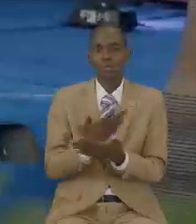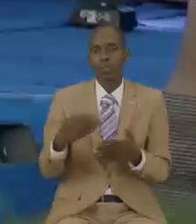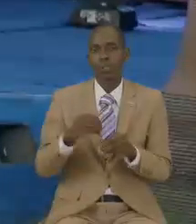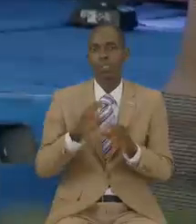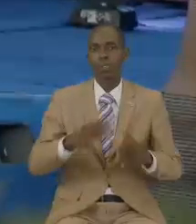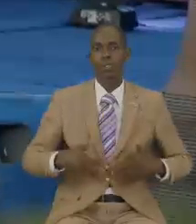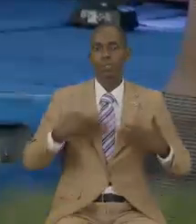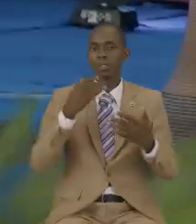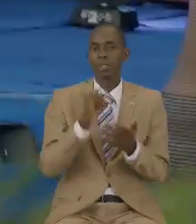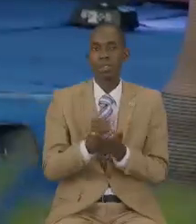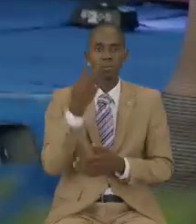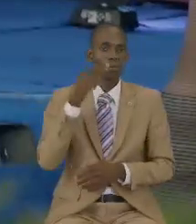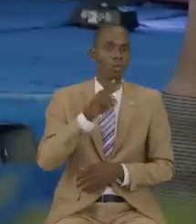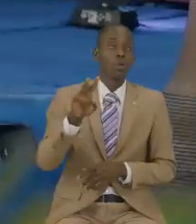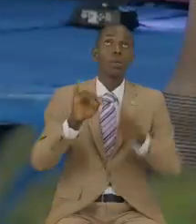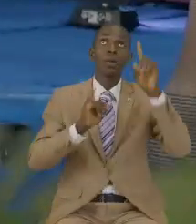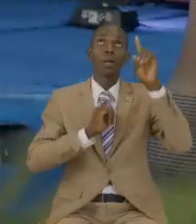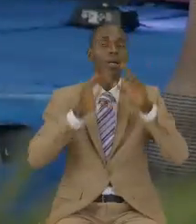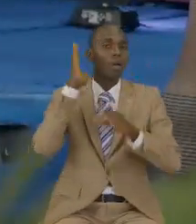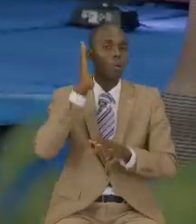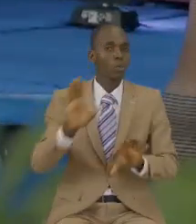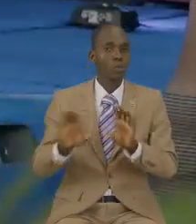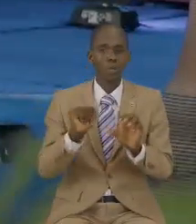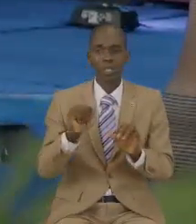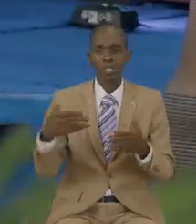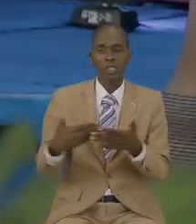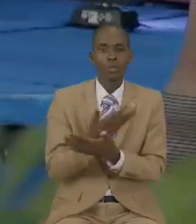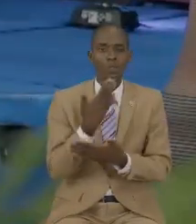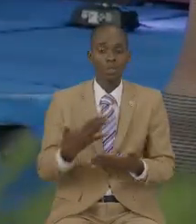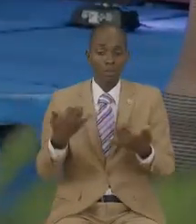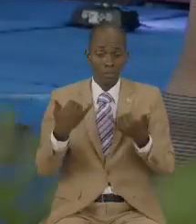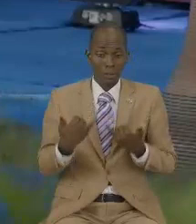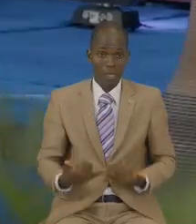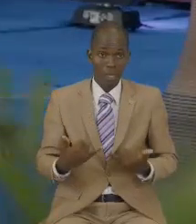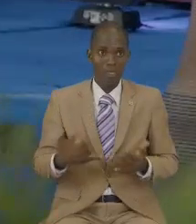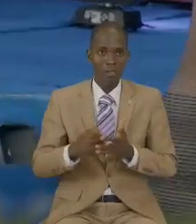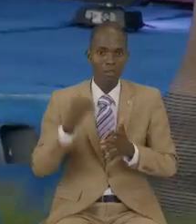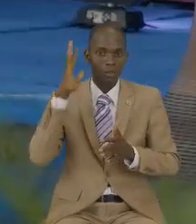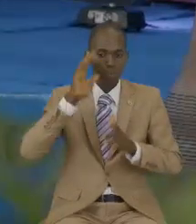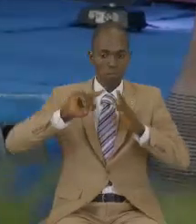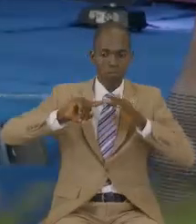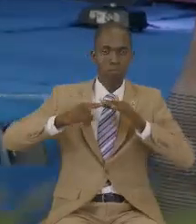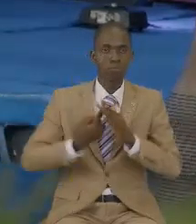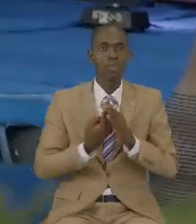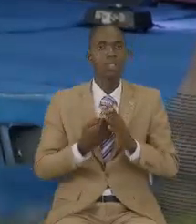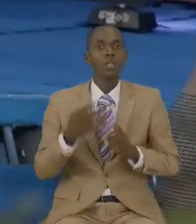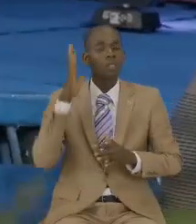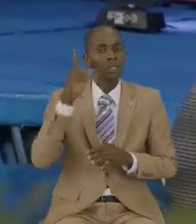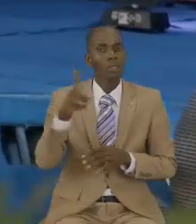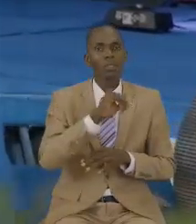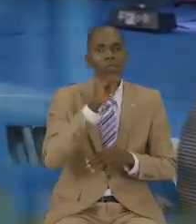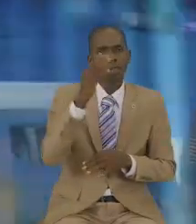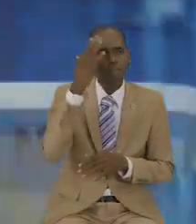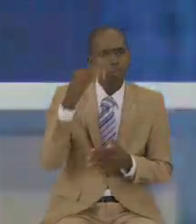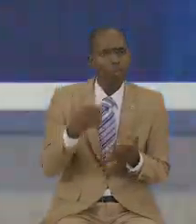behold, I will do a new thing now. It shall spring forth. Shall ye not know it? I